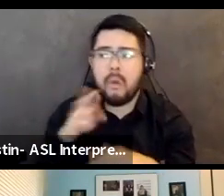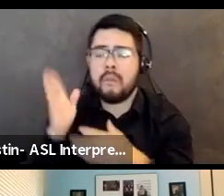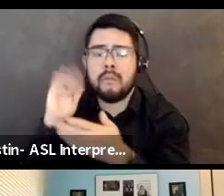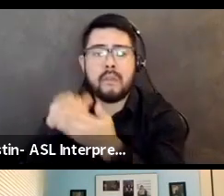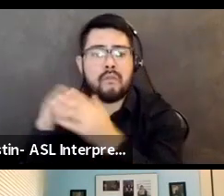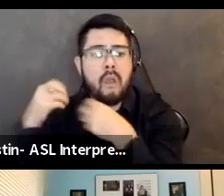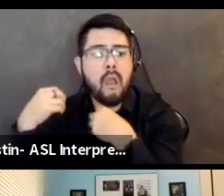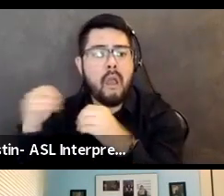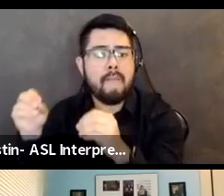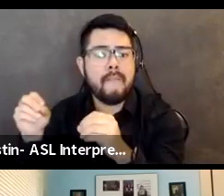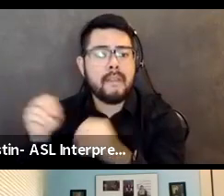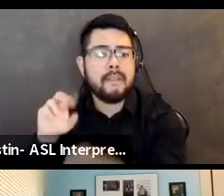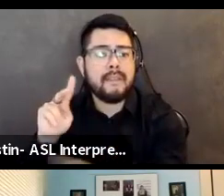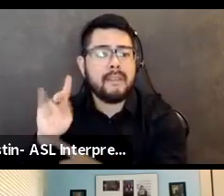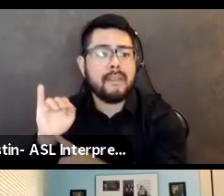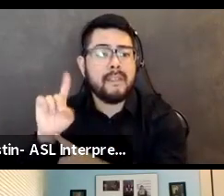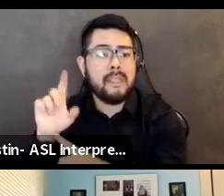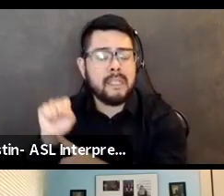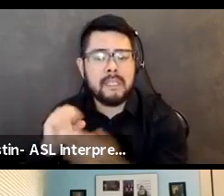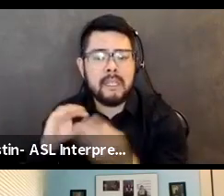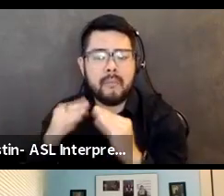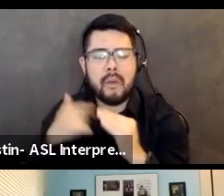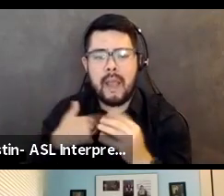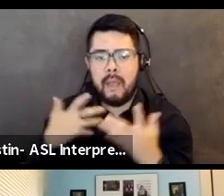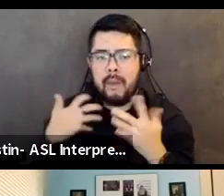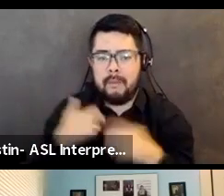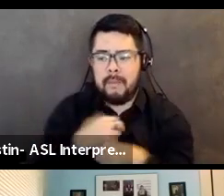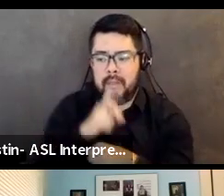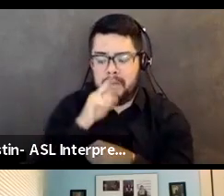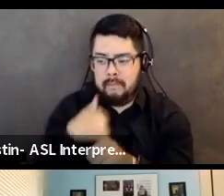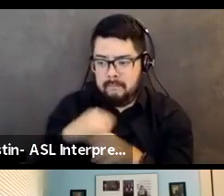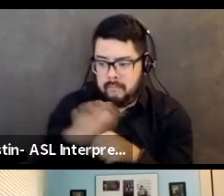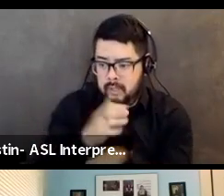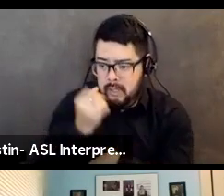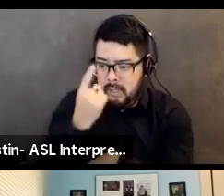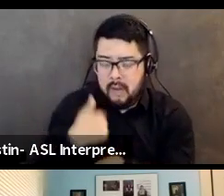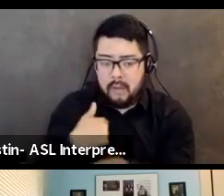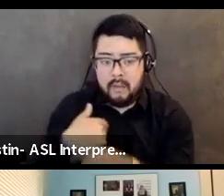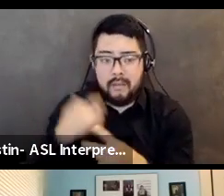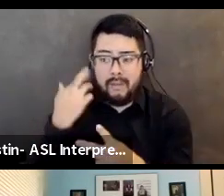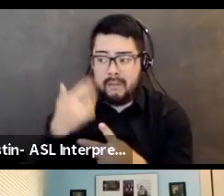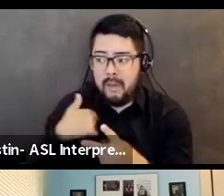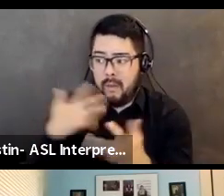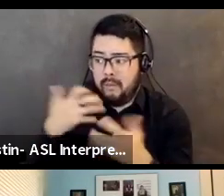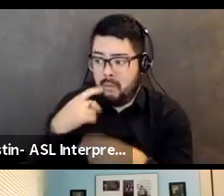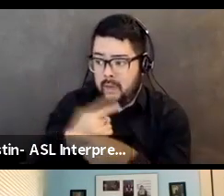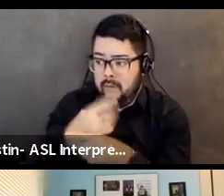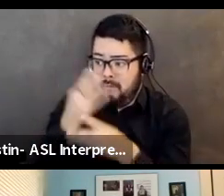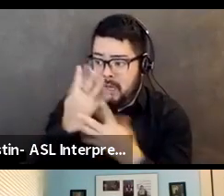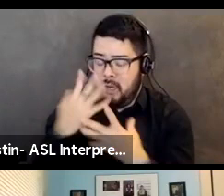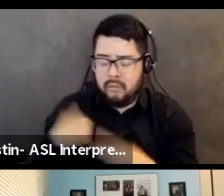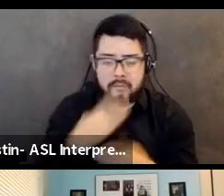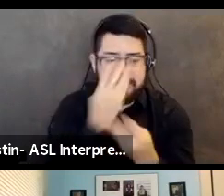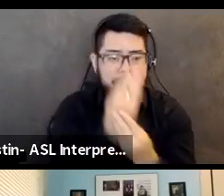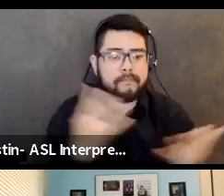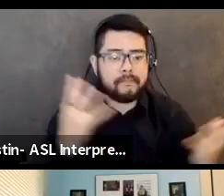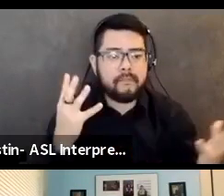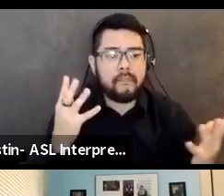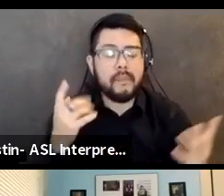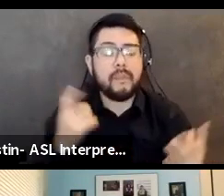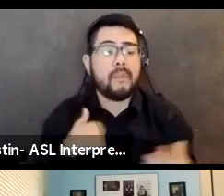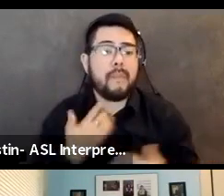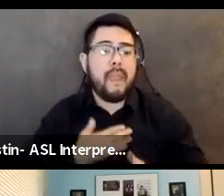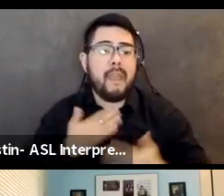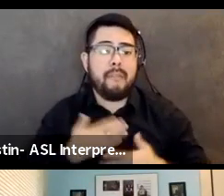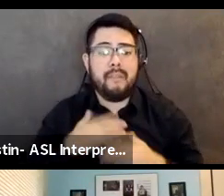kids number i just want to be able to make sure i'm pushing out the right information on that and just lift those up because i think it's so important and i'm glad you know that the district is